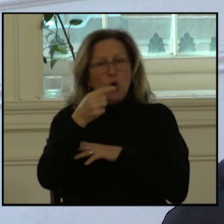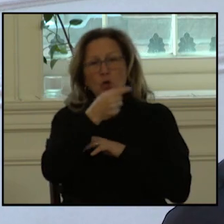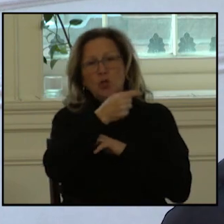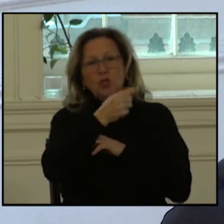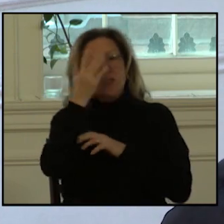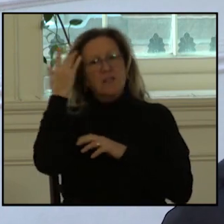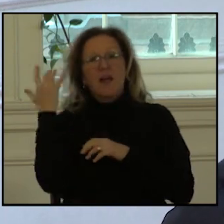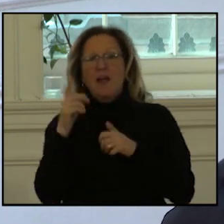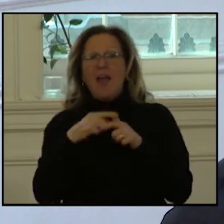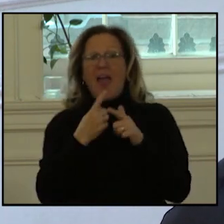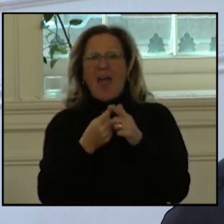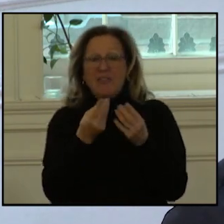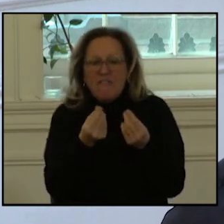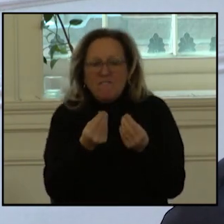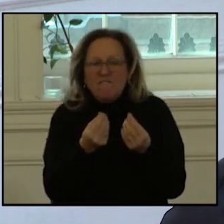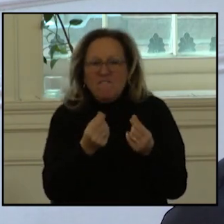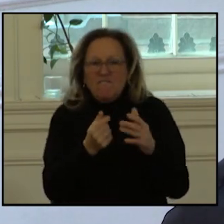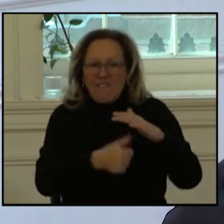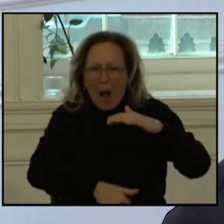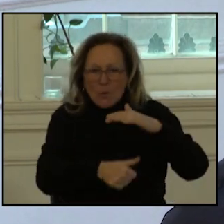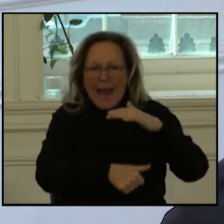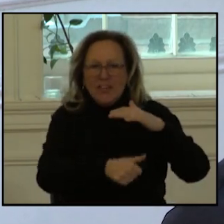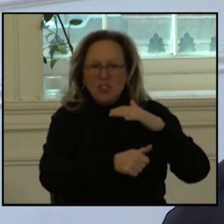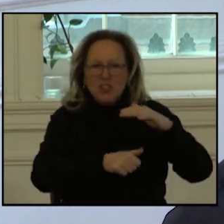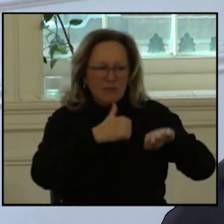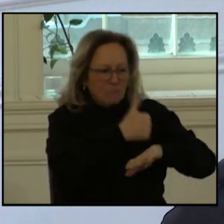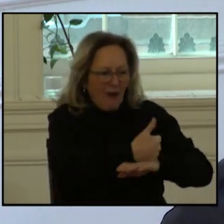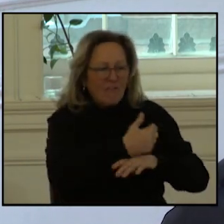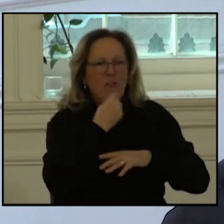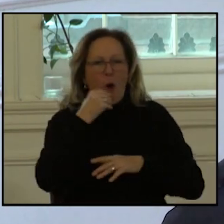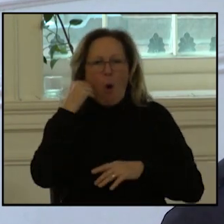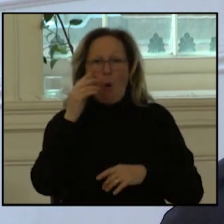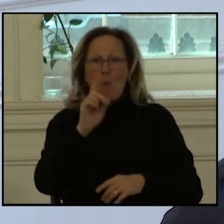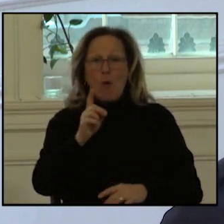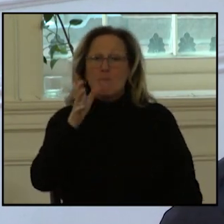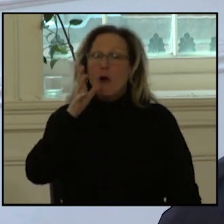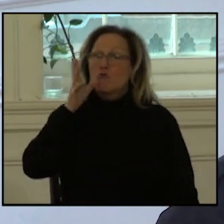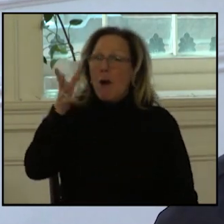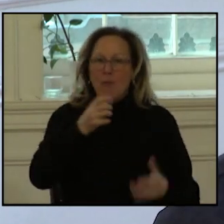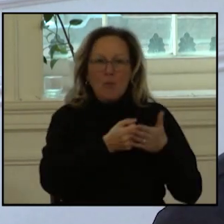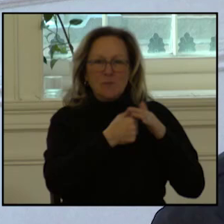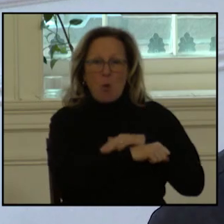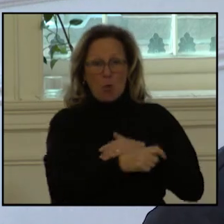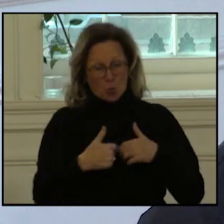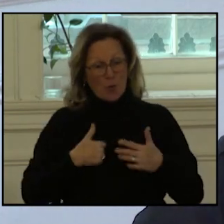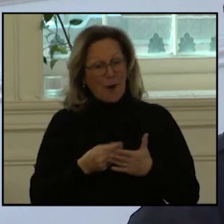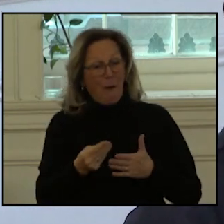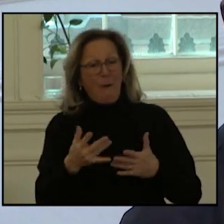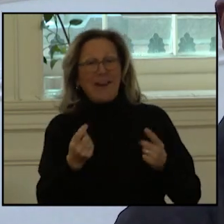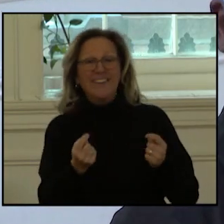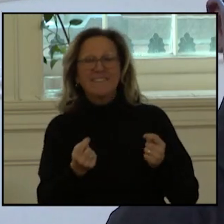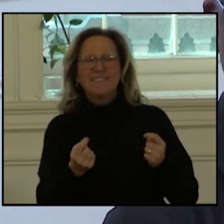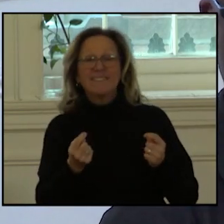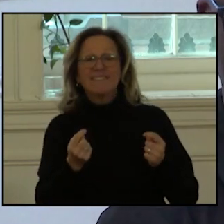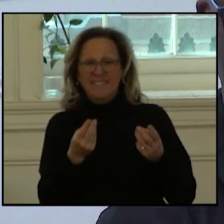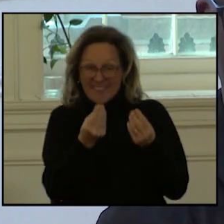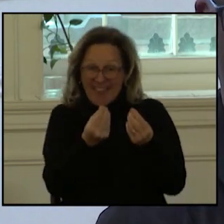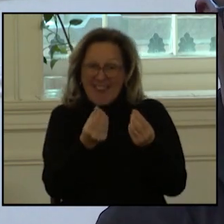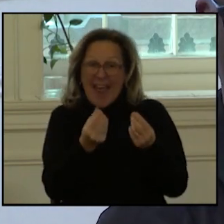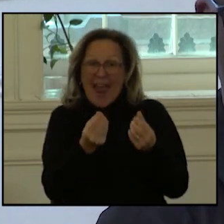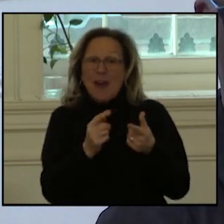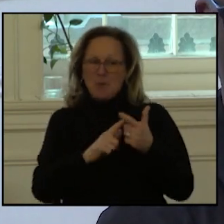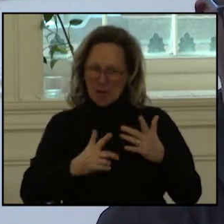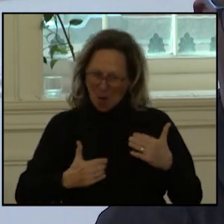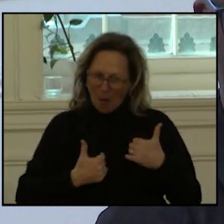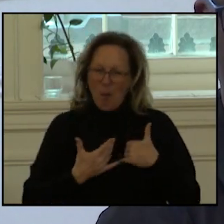the foundation of the home where my grandmother was born. We now own it, the land. And so, you know, there's